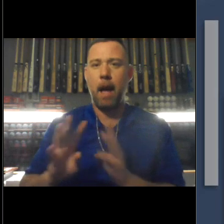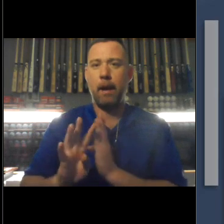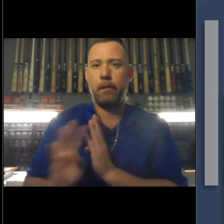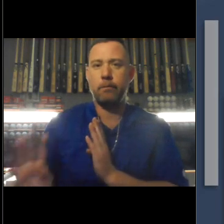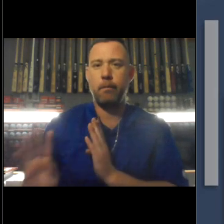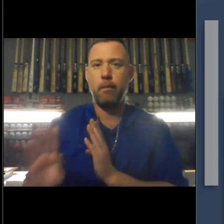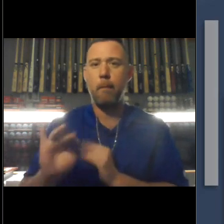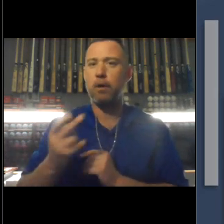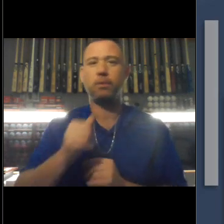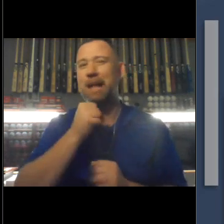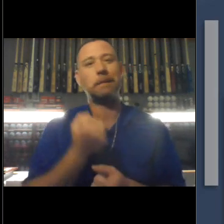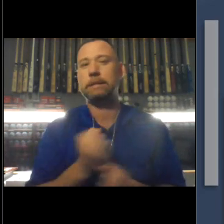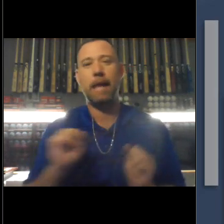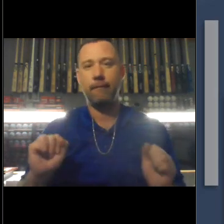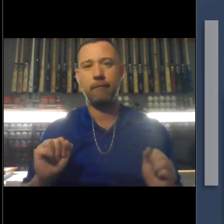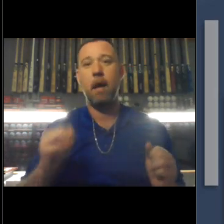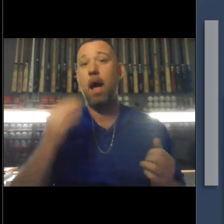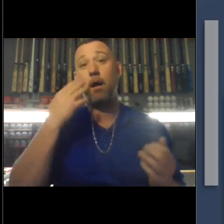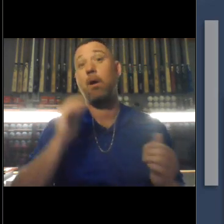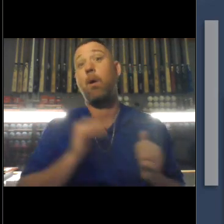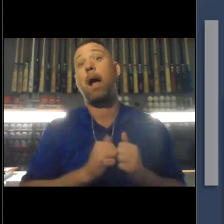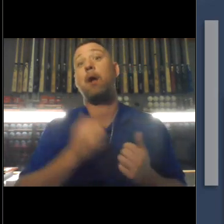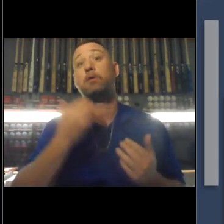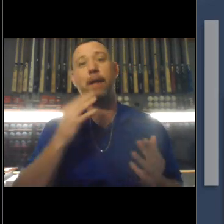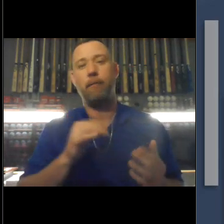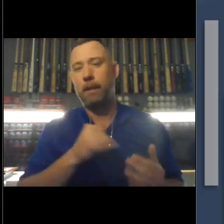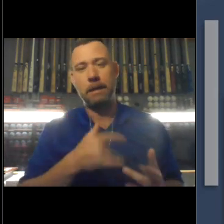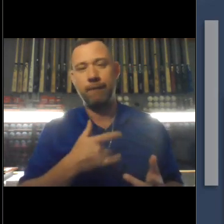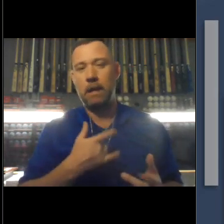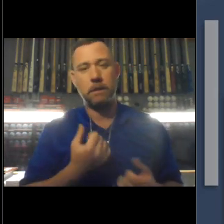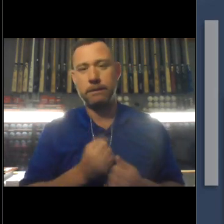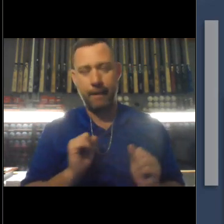It did not feel safe. I don't know how safe it was, but it didn't feel safe.